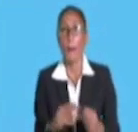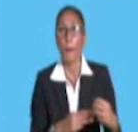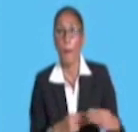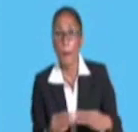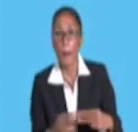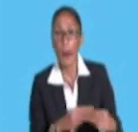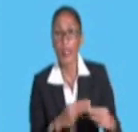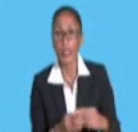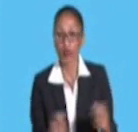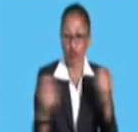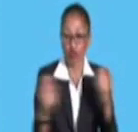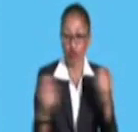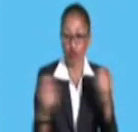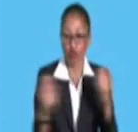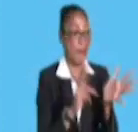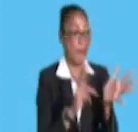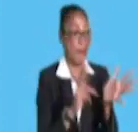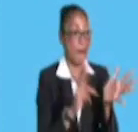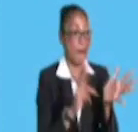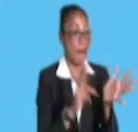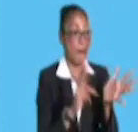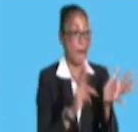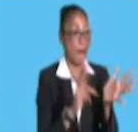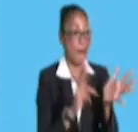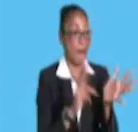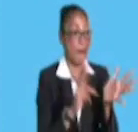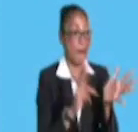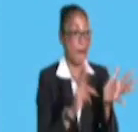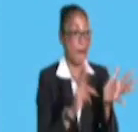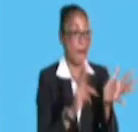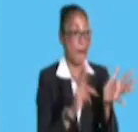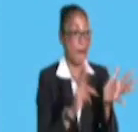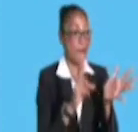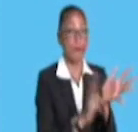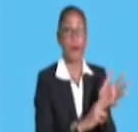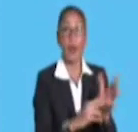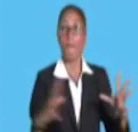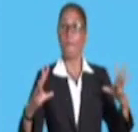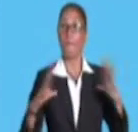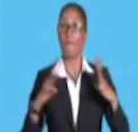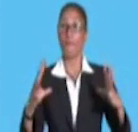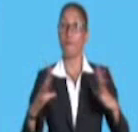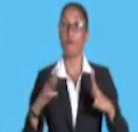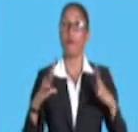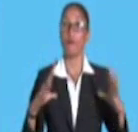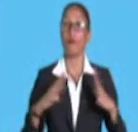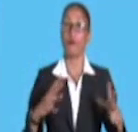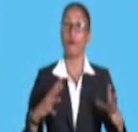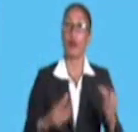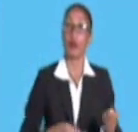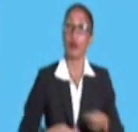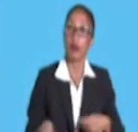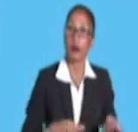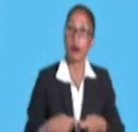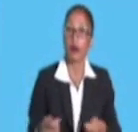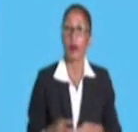Interport Shipping and Wong Shipping vessel, the MV Spirit of Free Enterprise, the largest